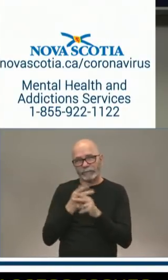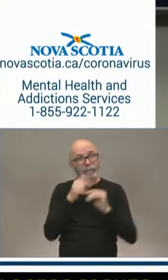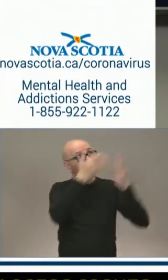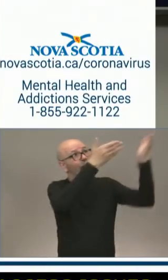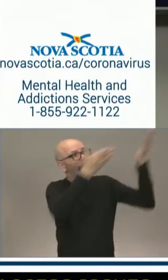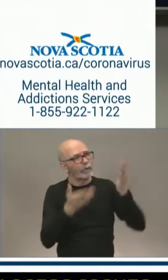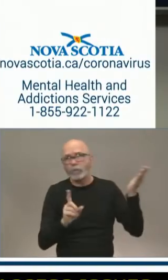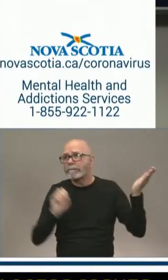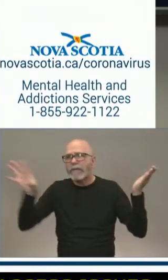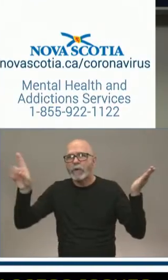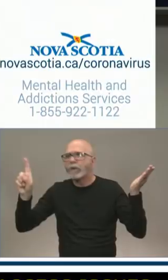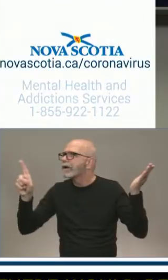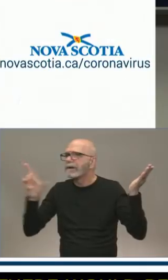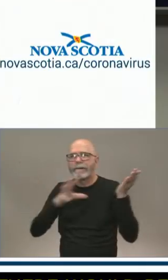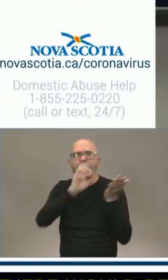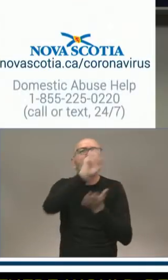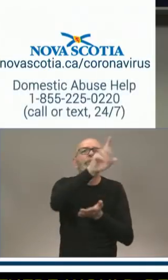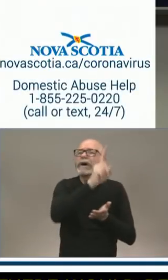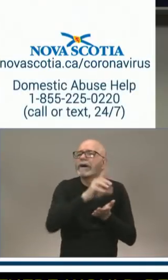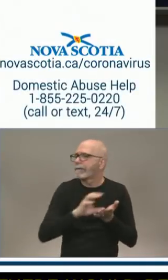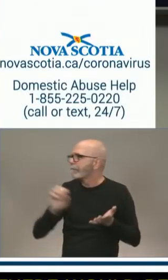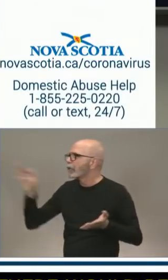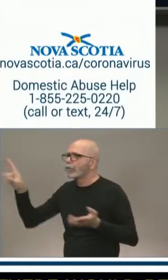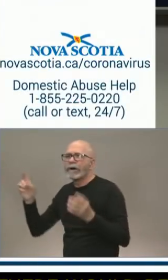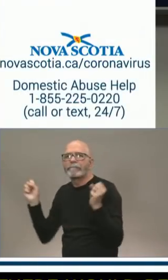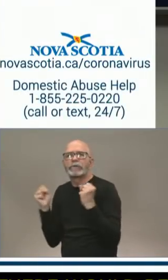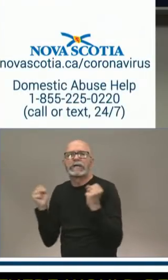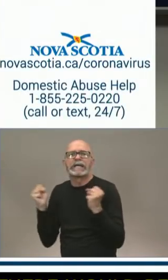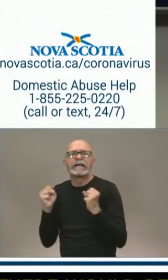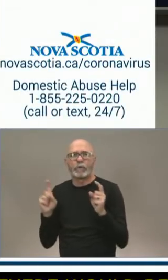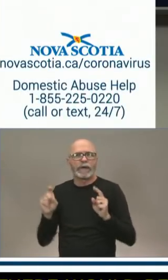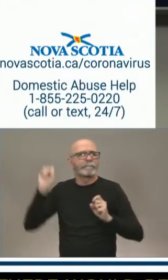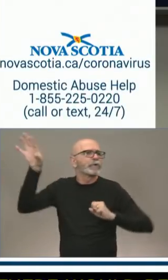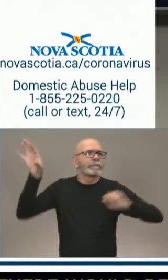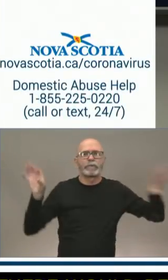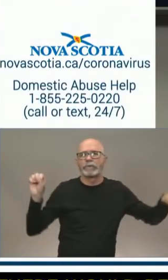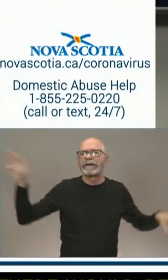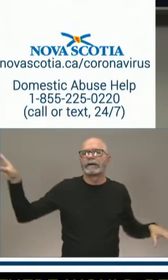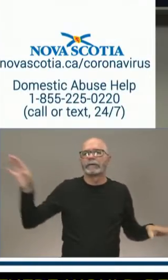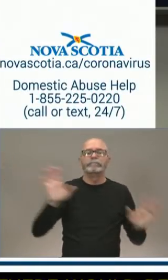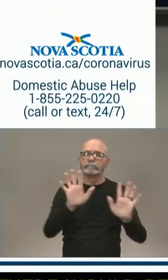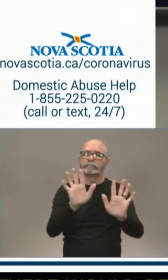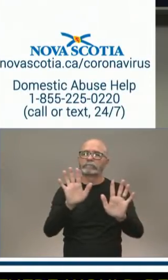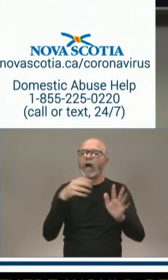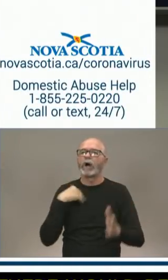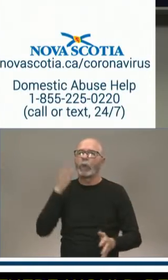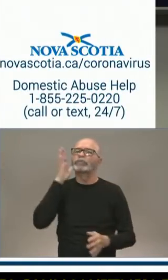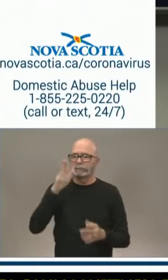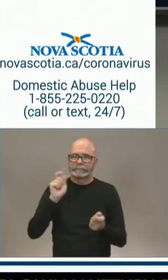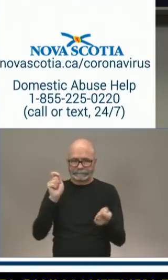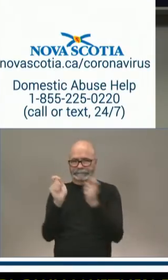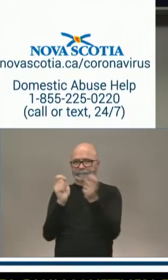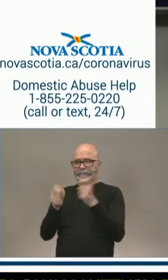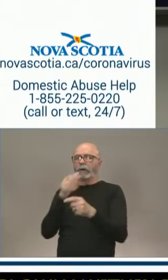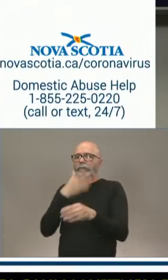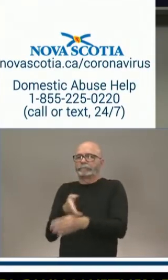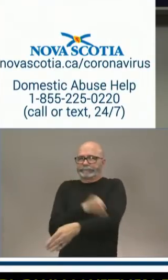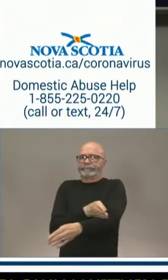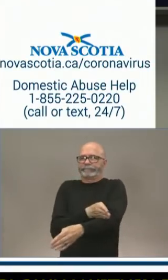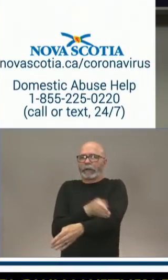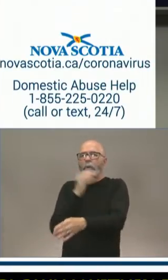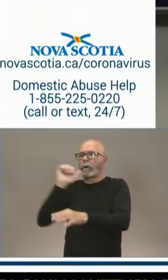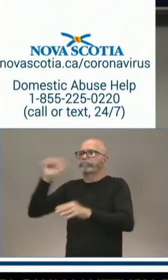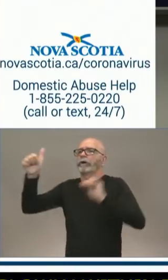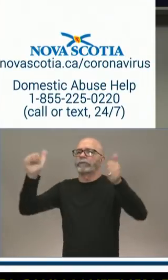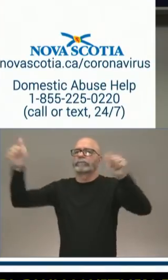handling requirements for the vaccines. But we will be ramping up and improving community access, not just in Pixo,